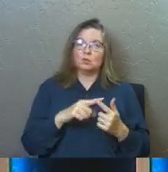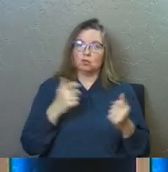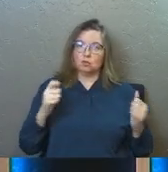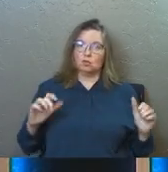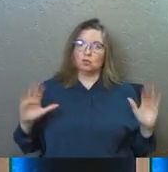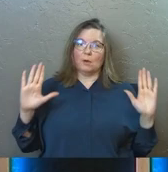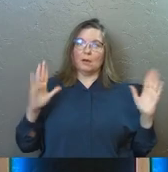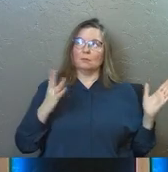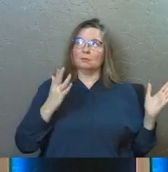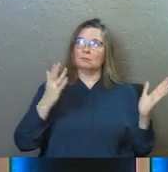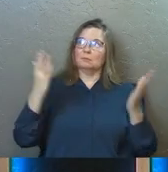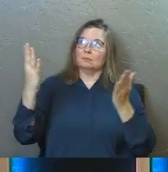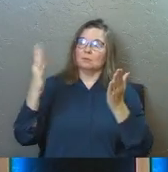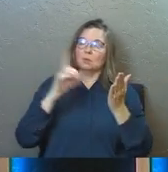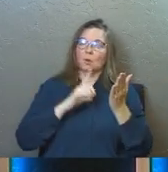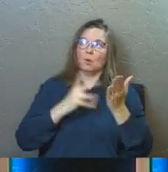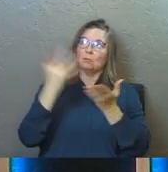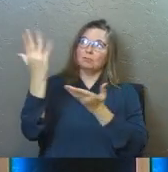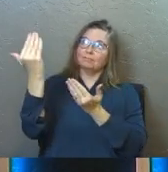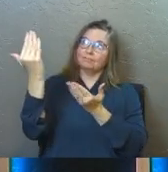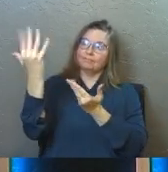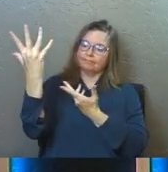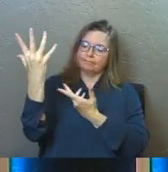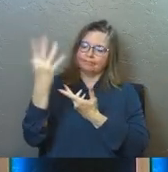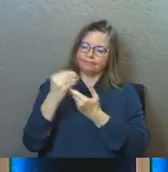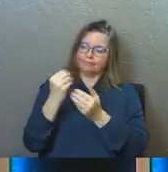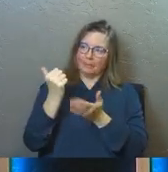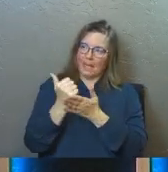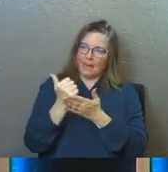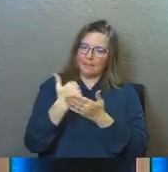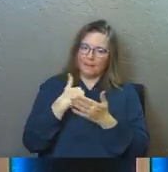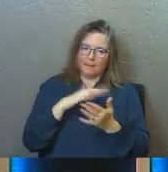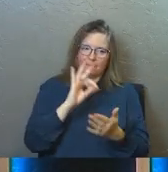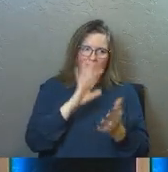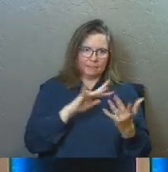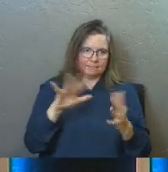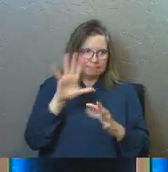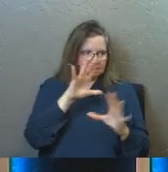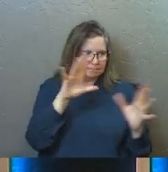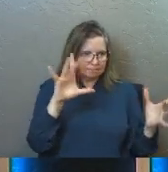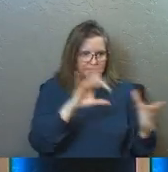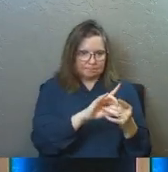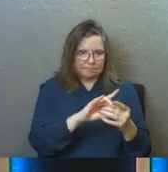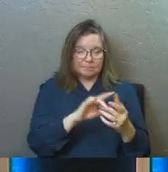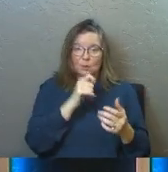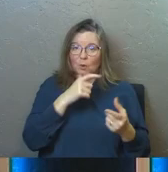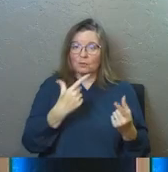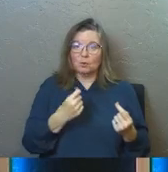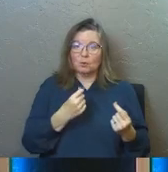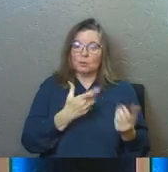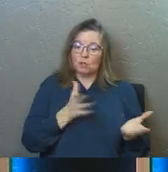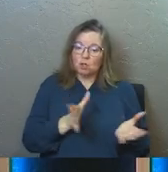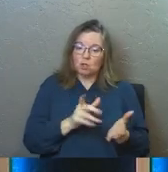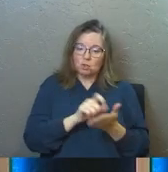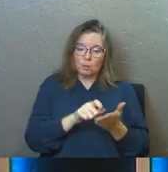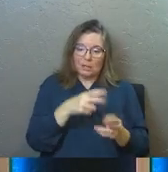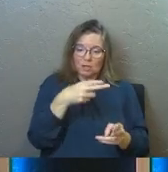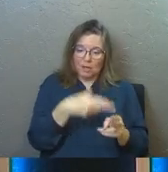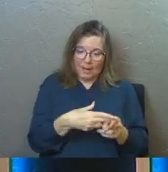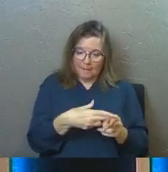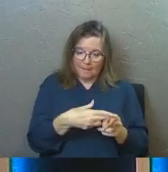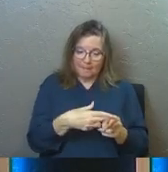to surrender that to the Lord, to invite him into this as he helps you find that community. You don't have to take any other action step, except we just encourage you to write your